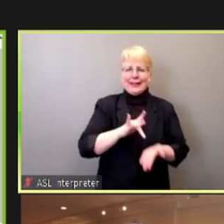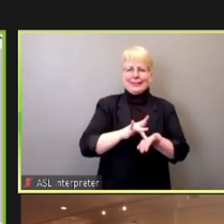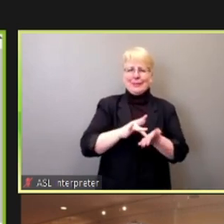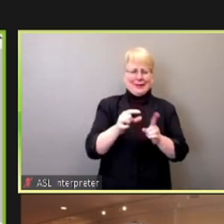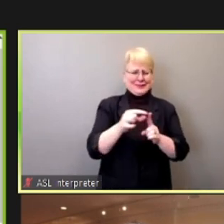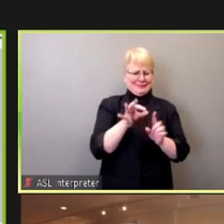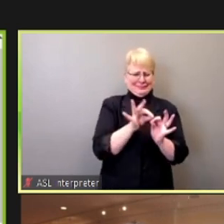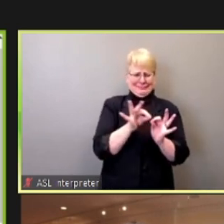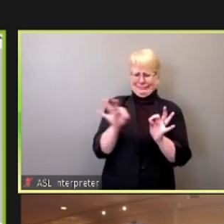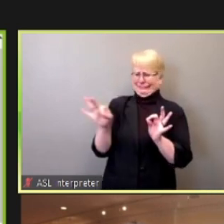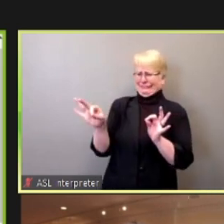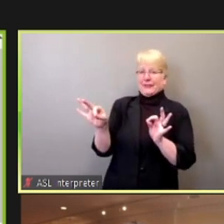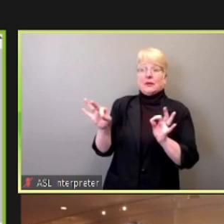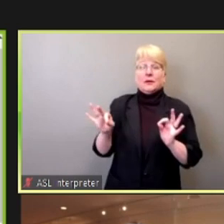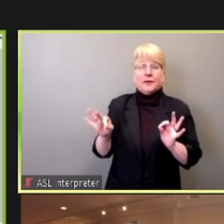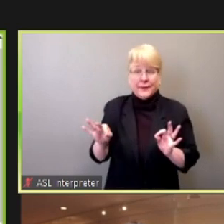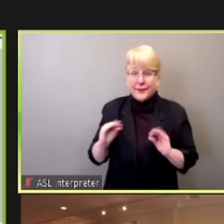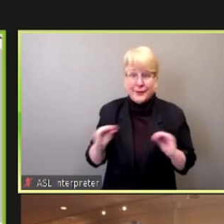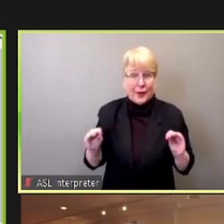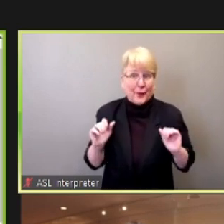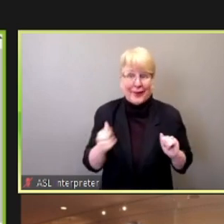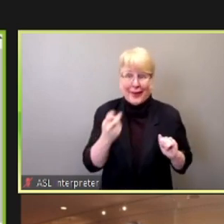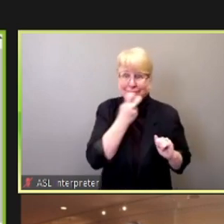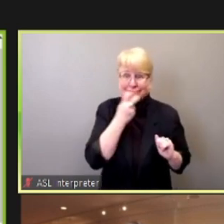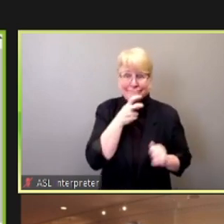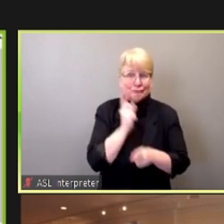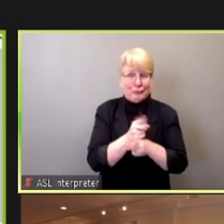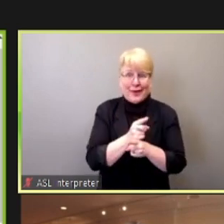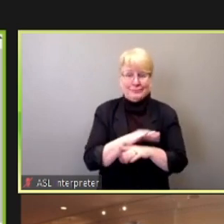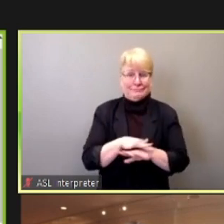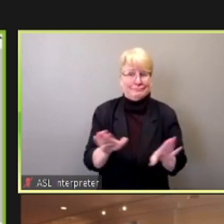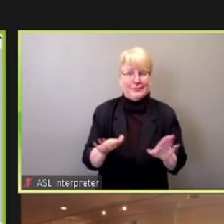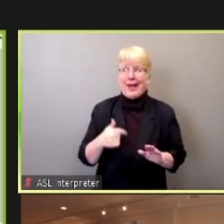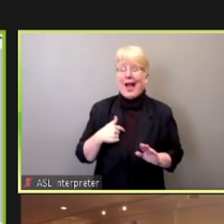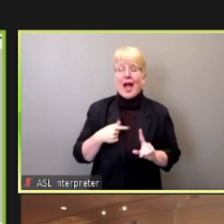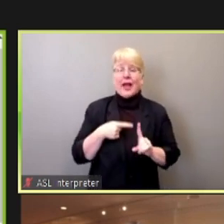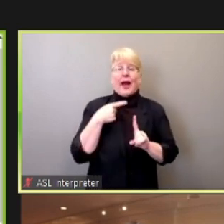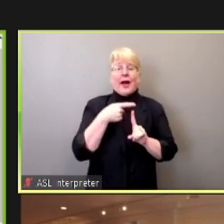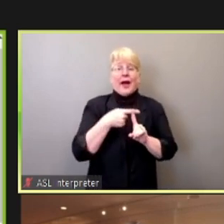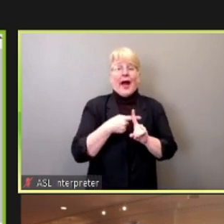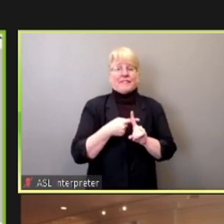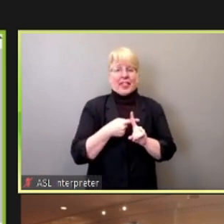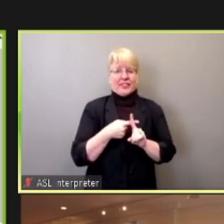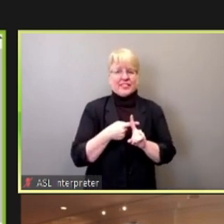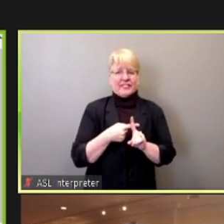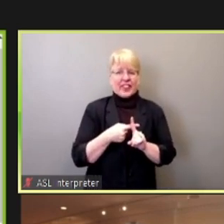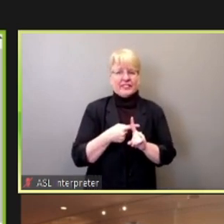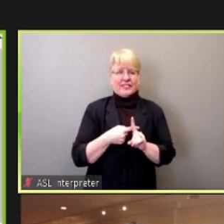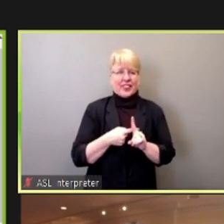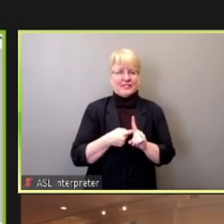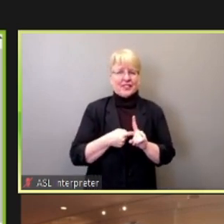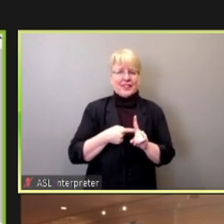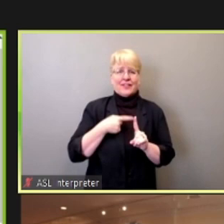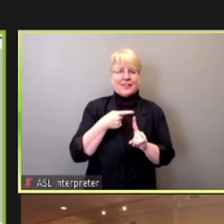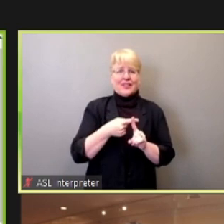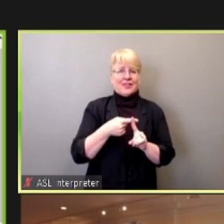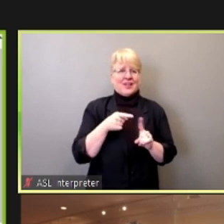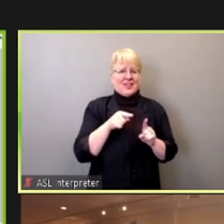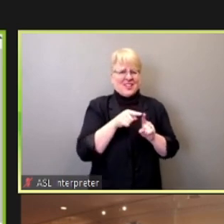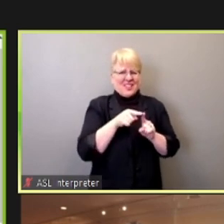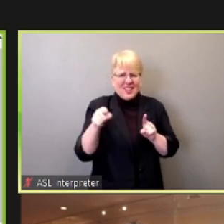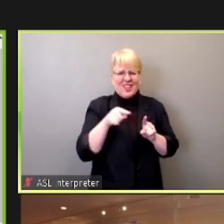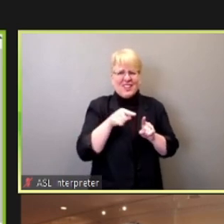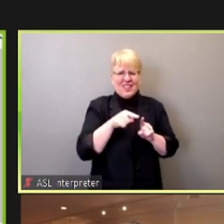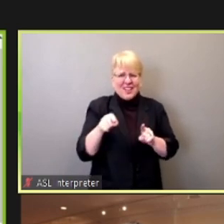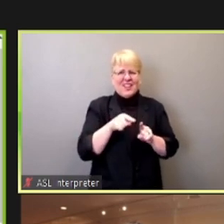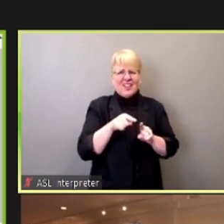can really do that. And I've spent months on bamlanivimab, but there are others that I can't pronounce. But